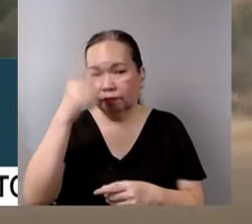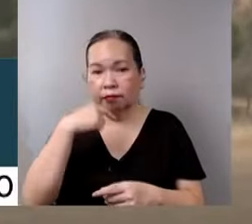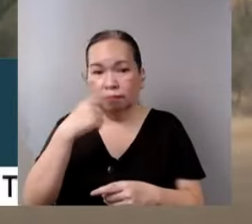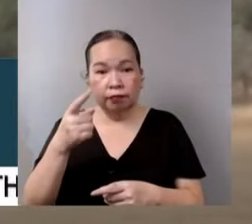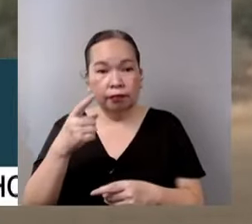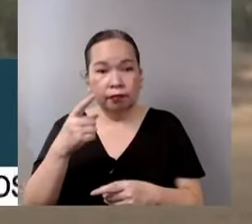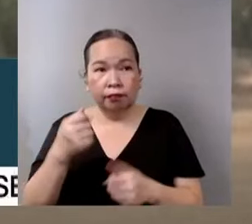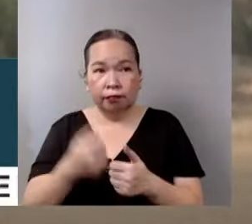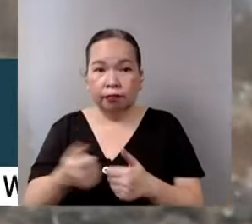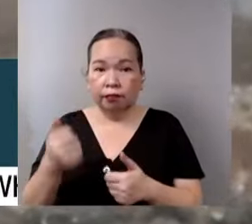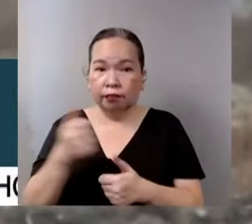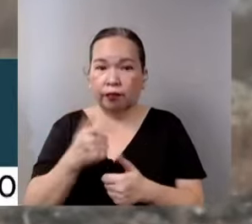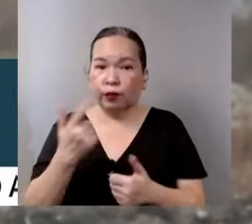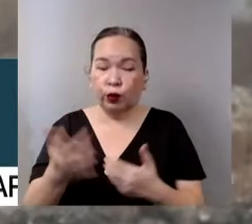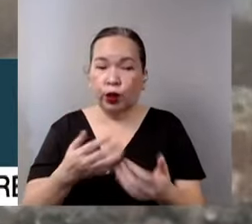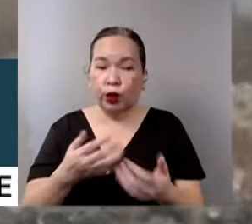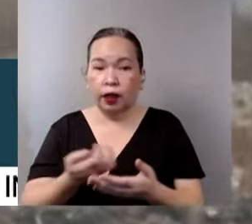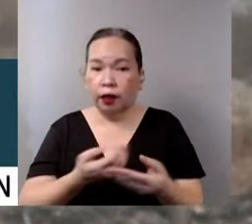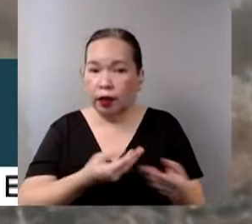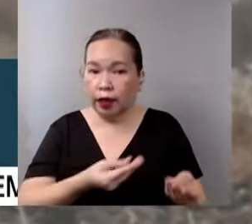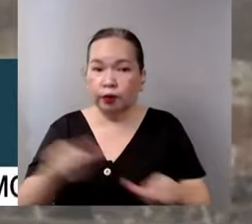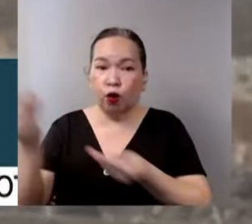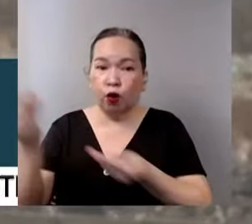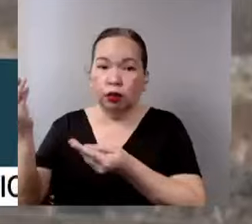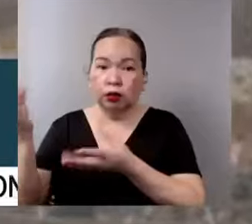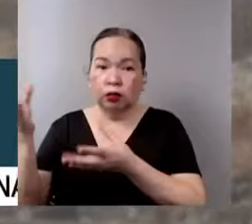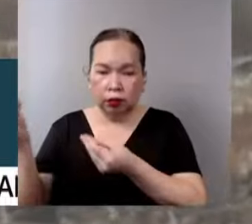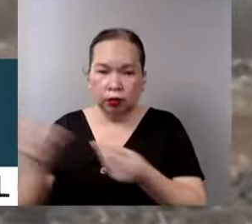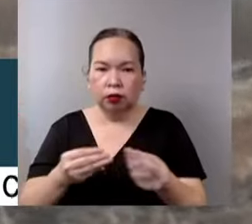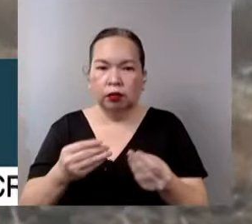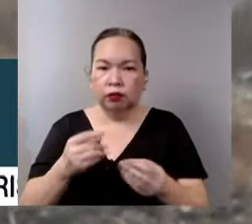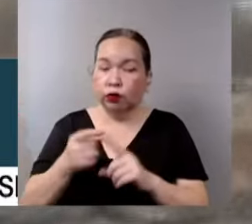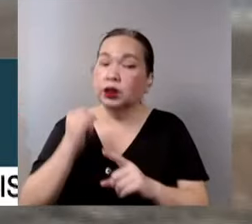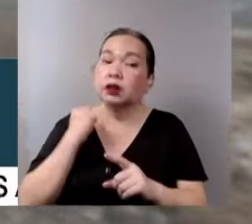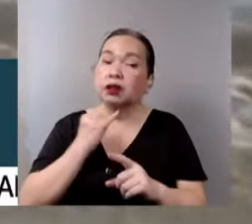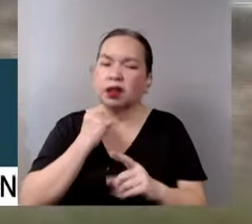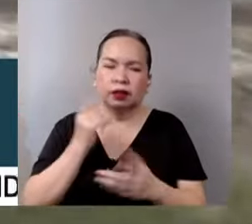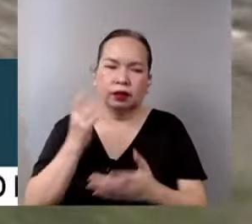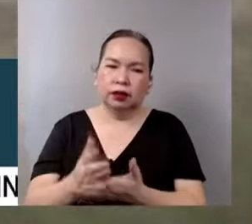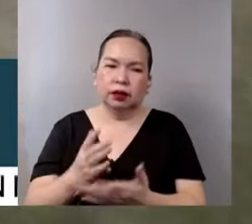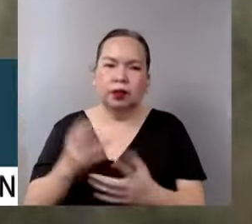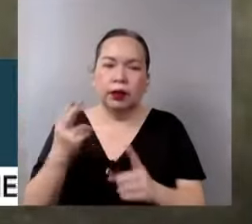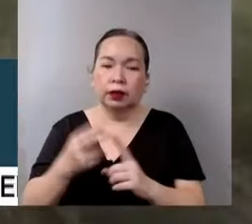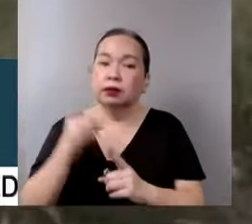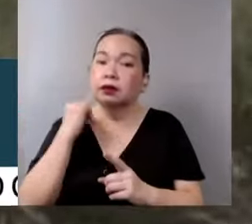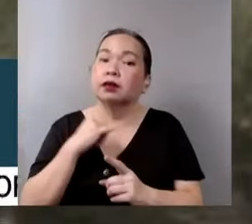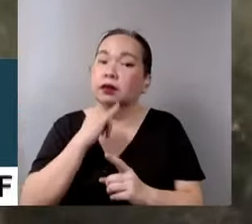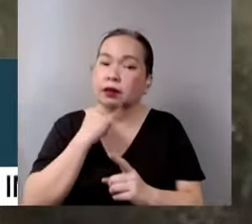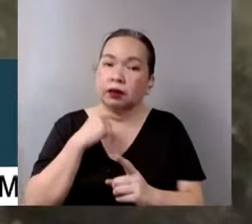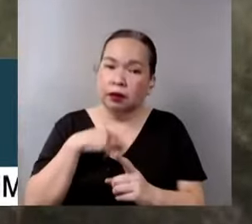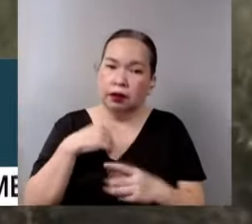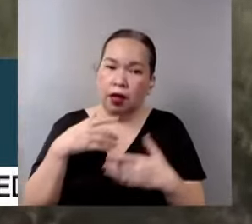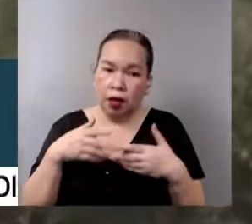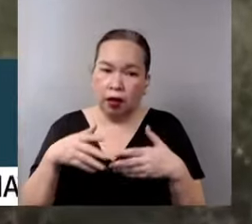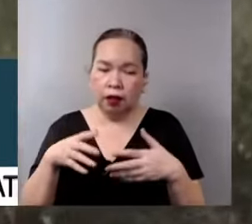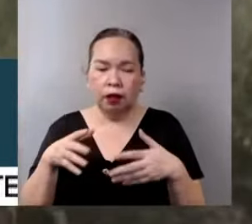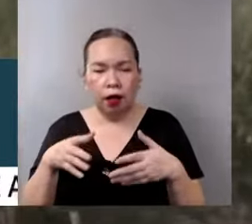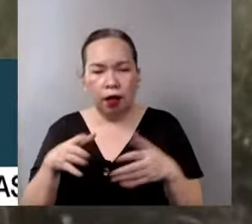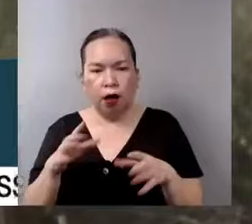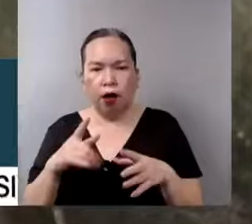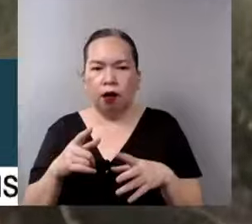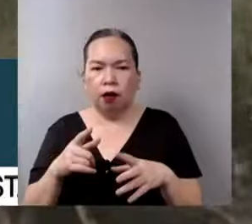and import transactions with Israel will be stopped until the Israeli government allows the uninterrupted flow of humanitarian aid